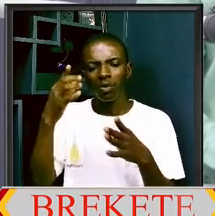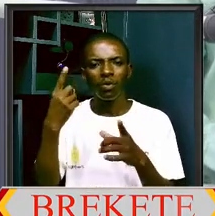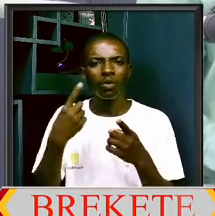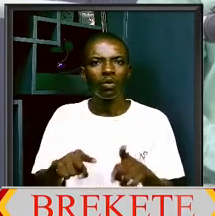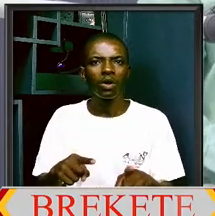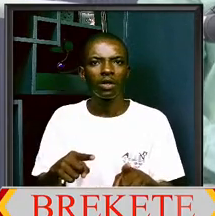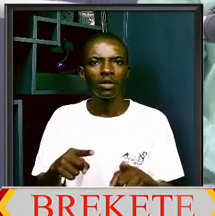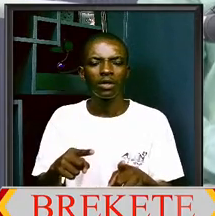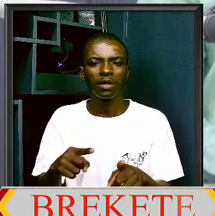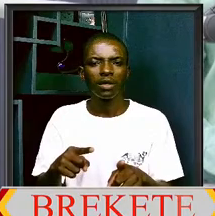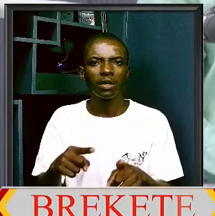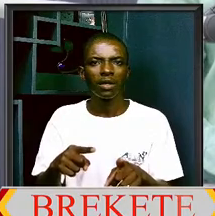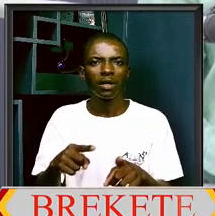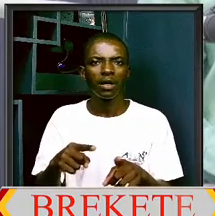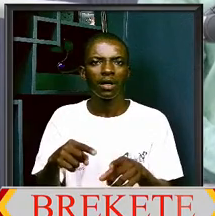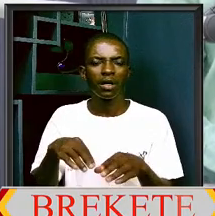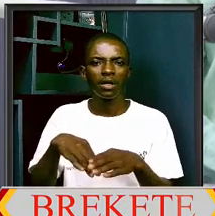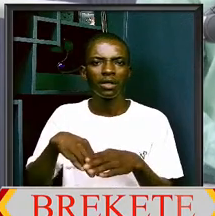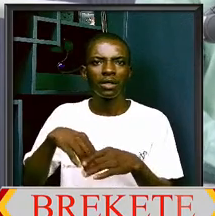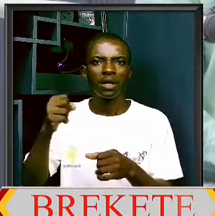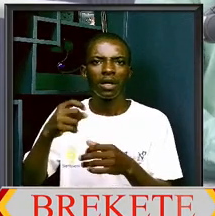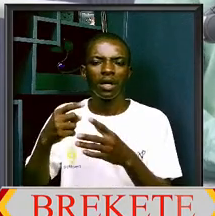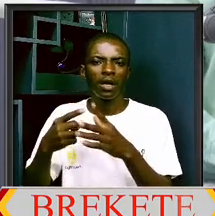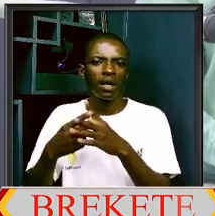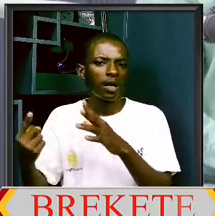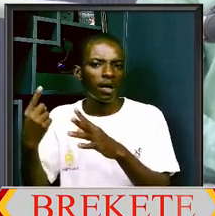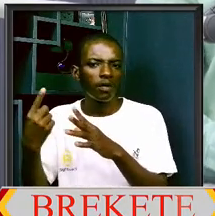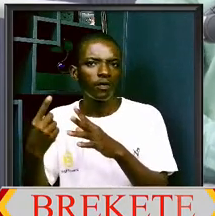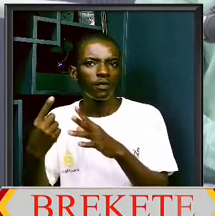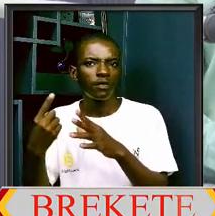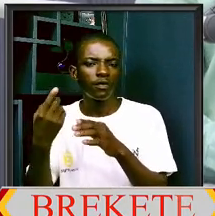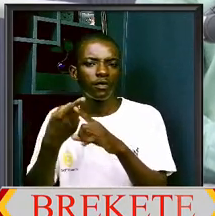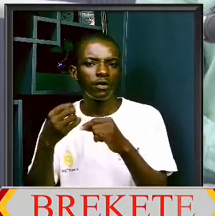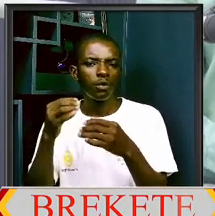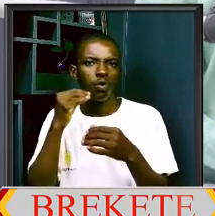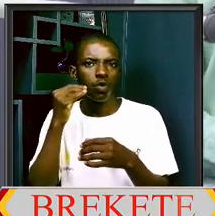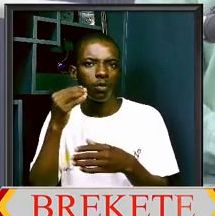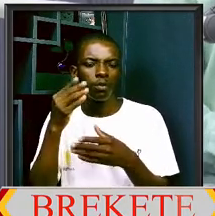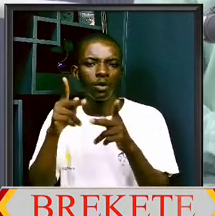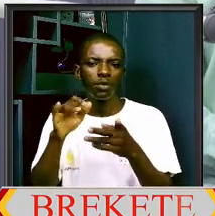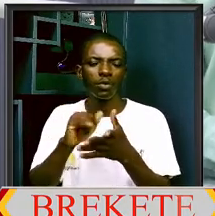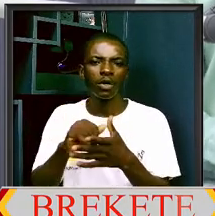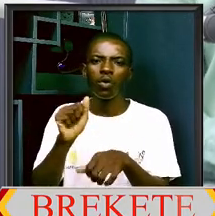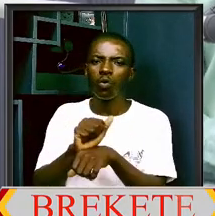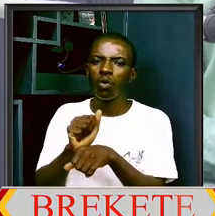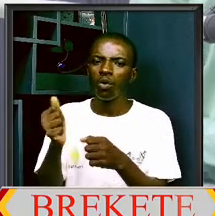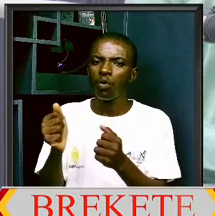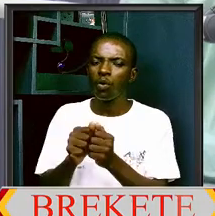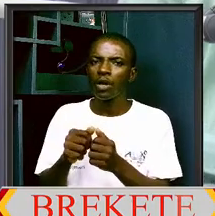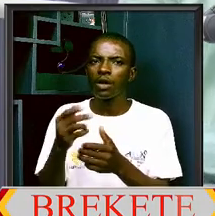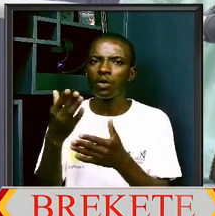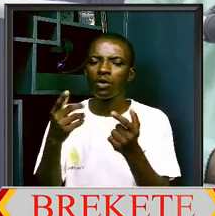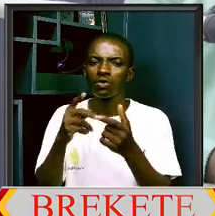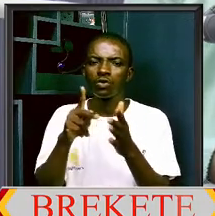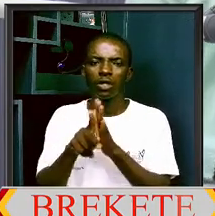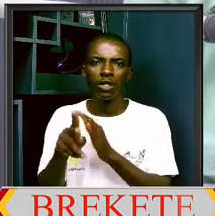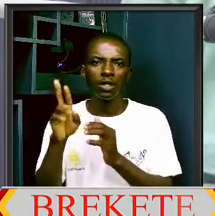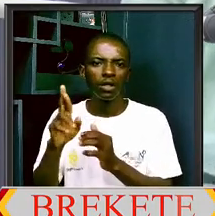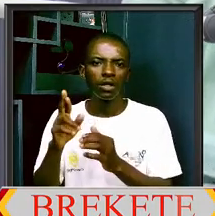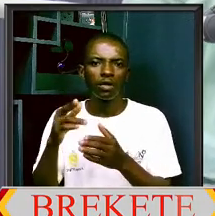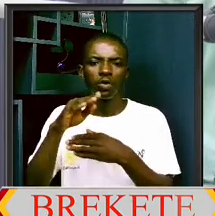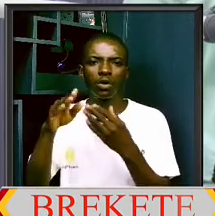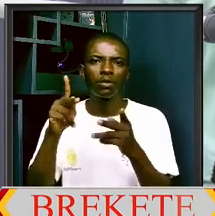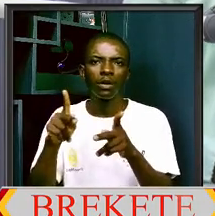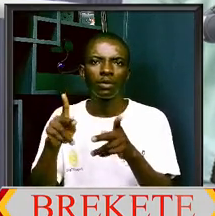what happened they say she ran away from home from they say they push them out say the people they walk with they want kill them all the